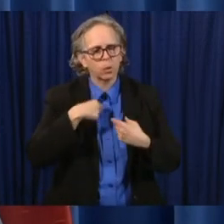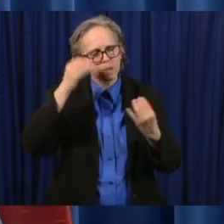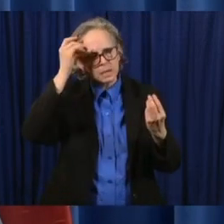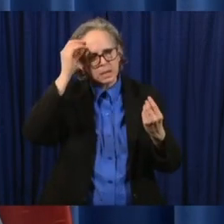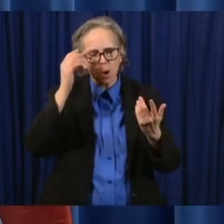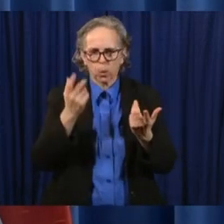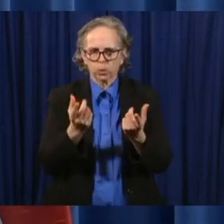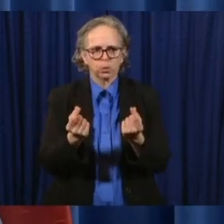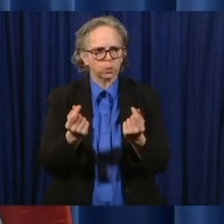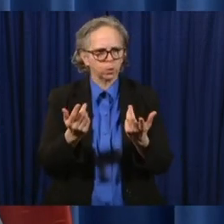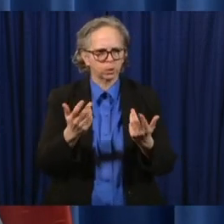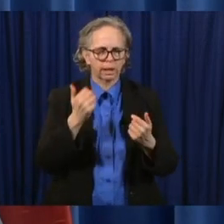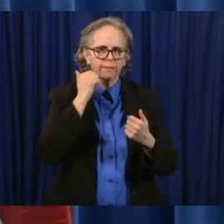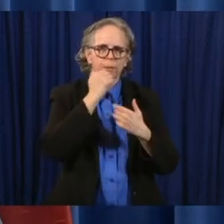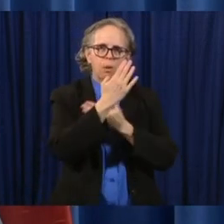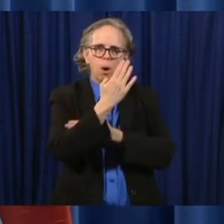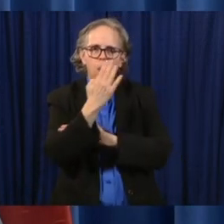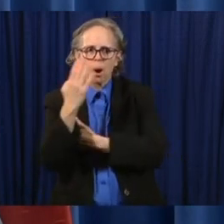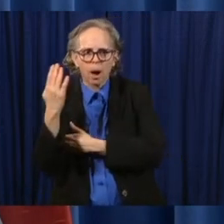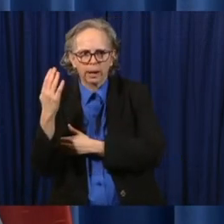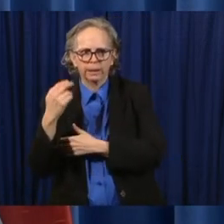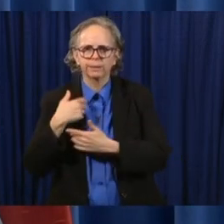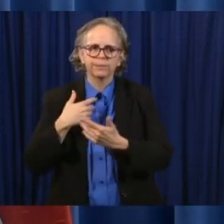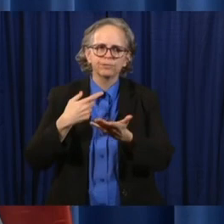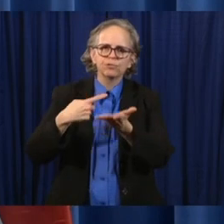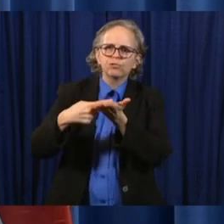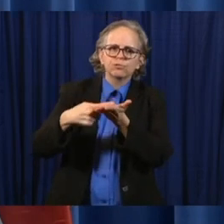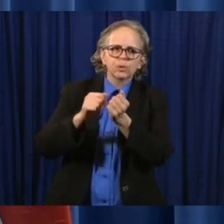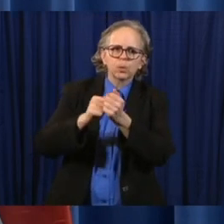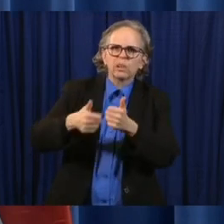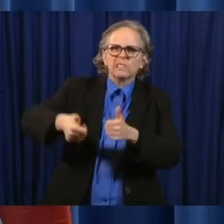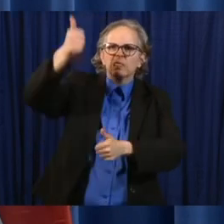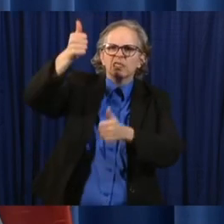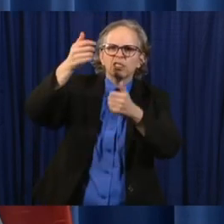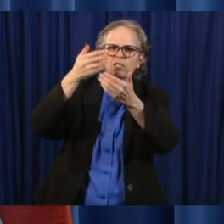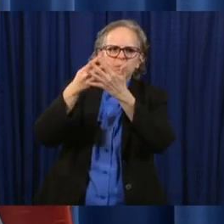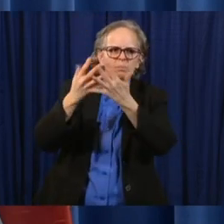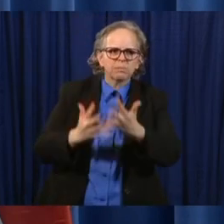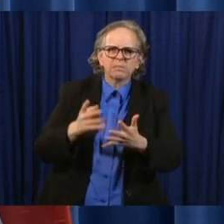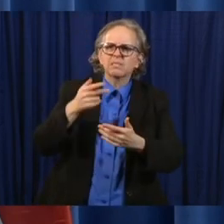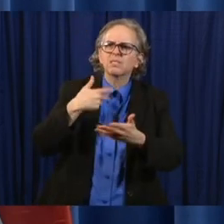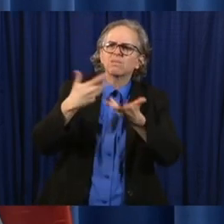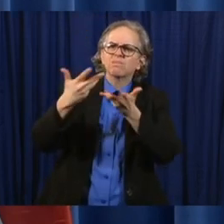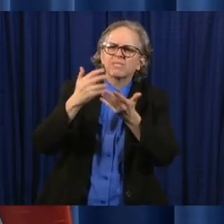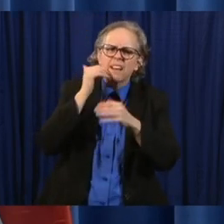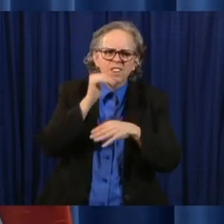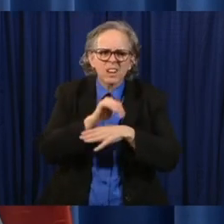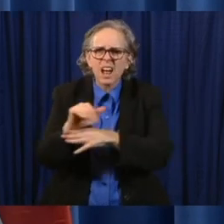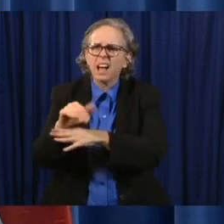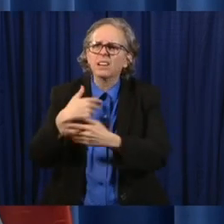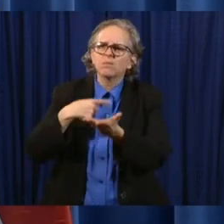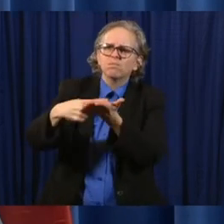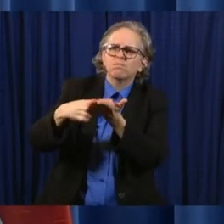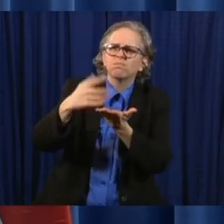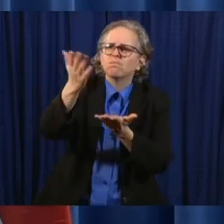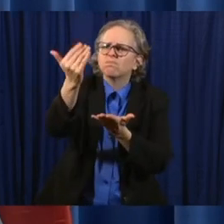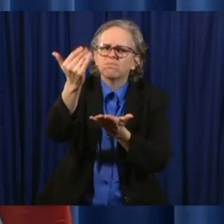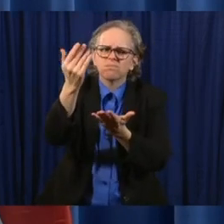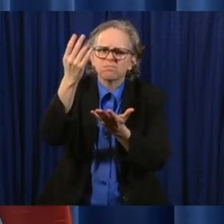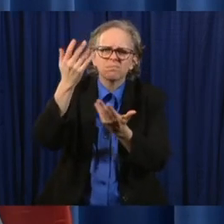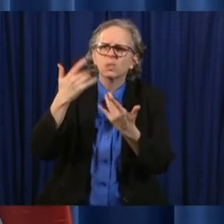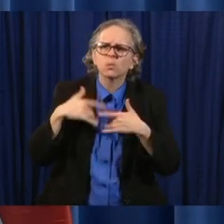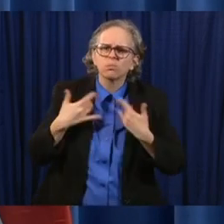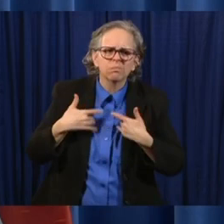Every morning I'm talking to the director of prisons. Every evening I'm talking to the director of prisons. She's put a number of